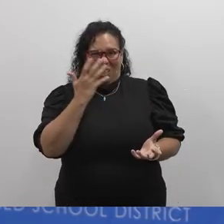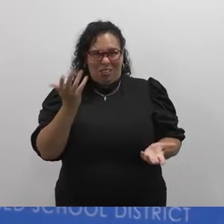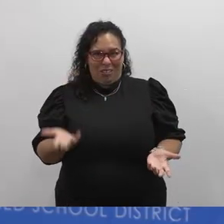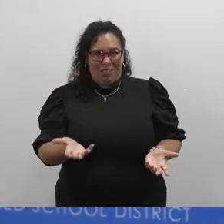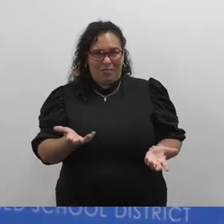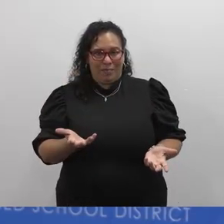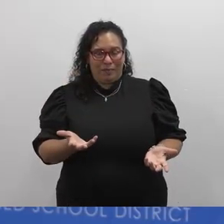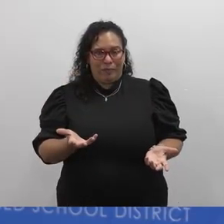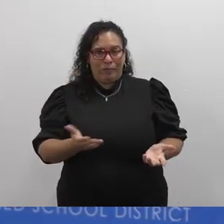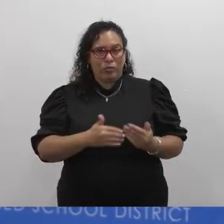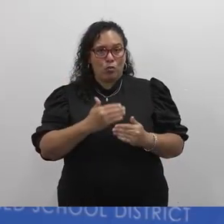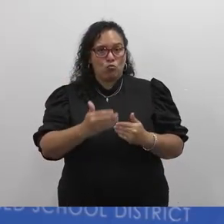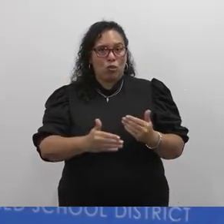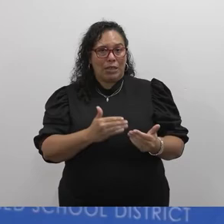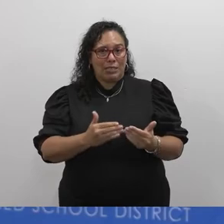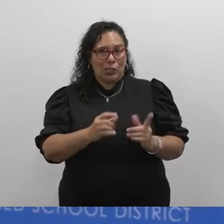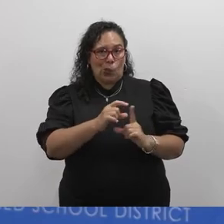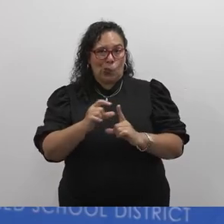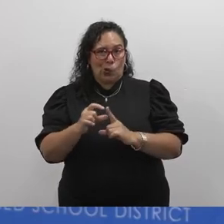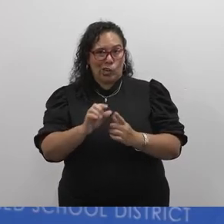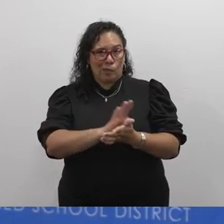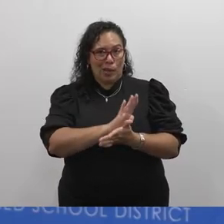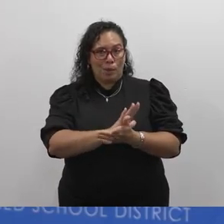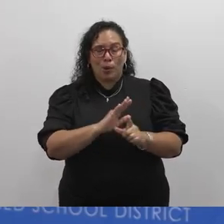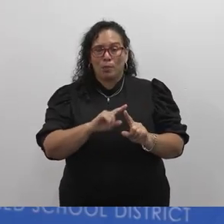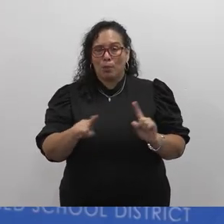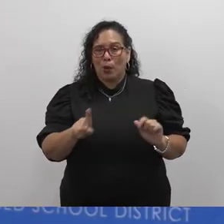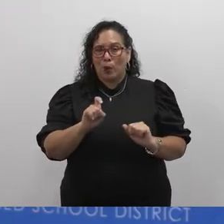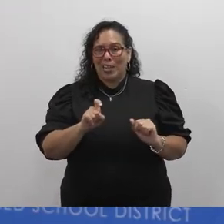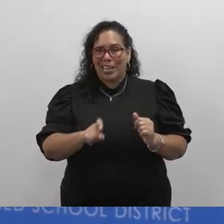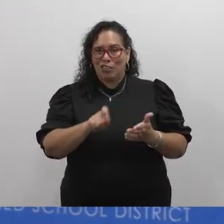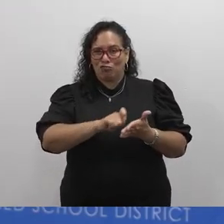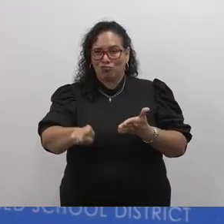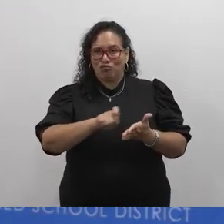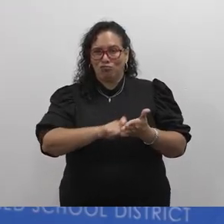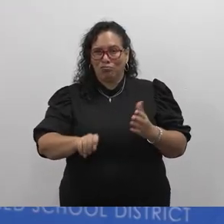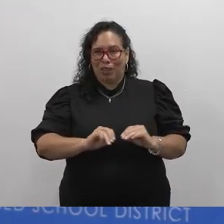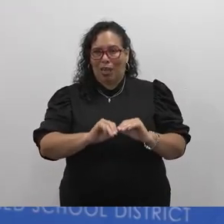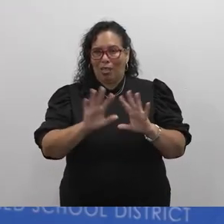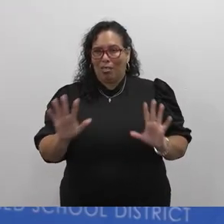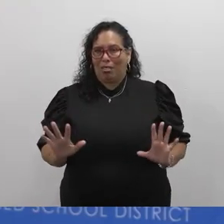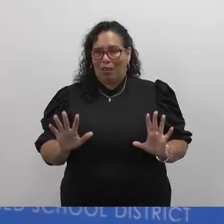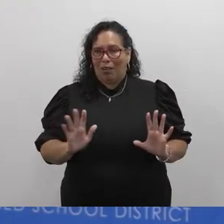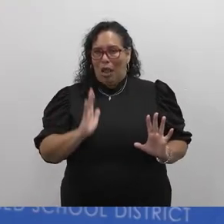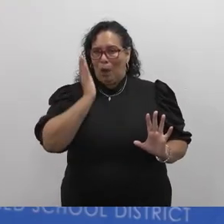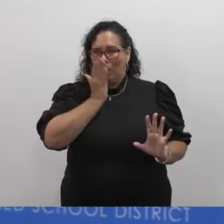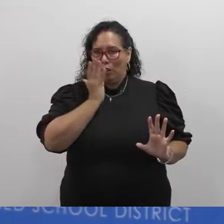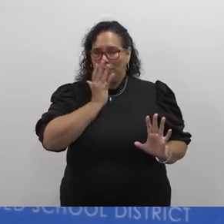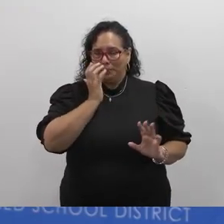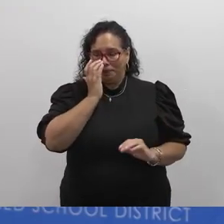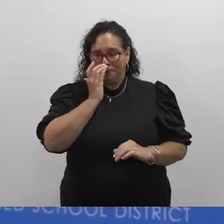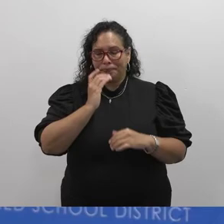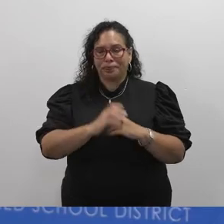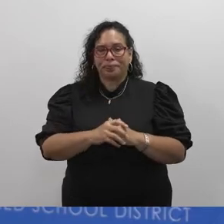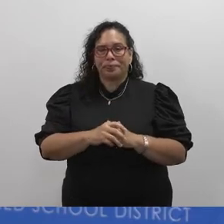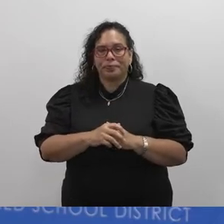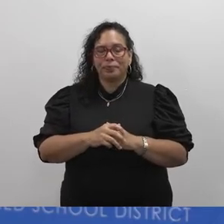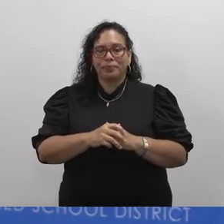have to reaffirm and or remind and or detail out what that looks like. So in terms